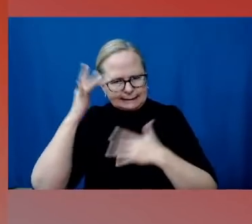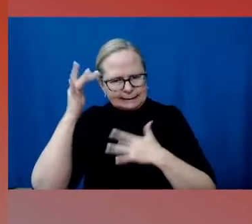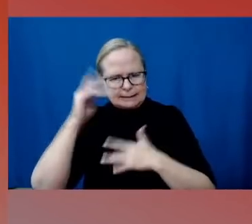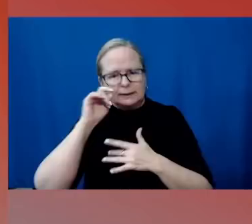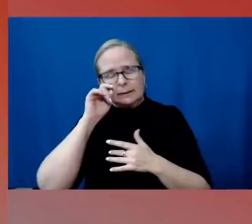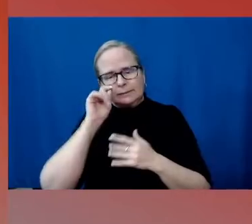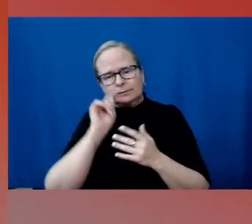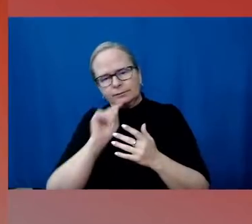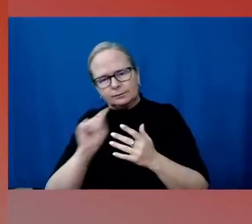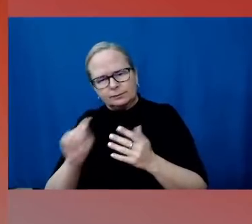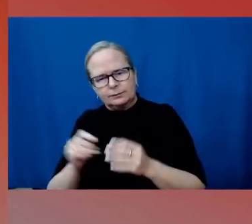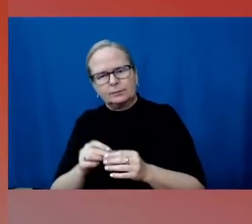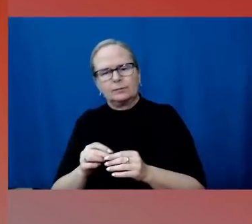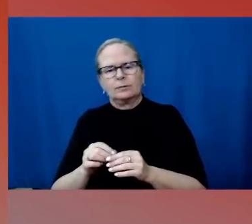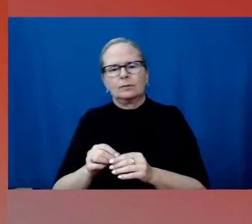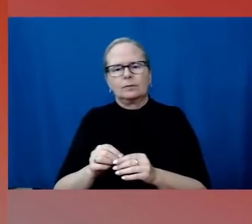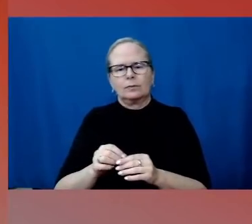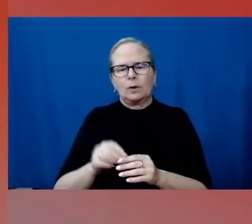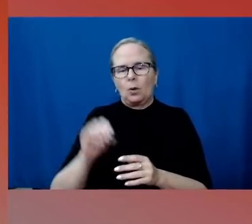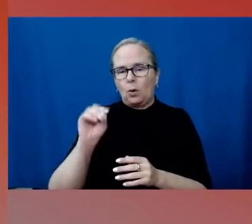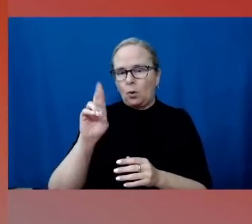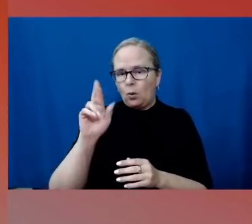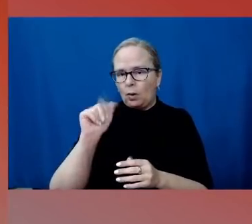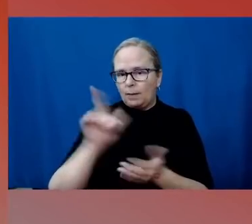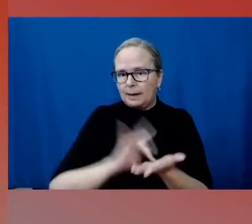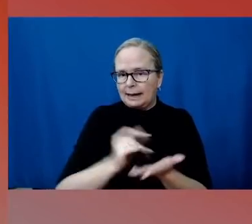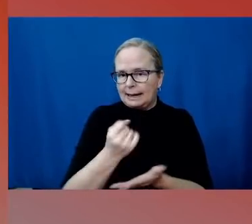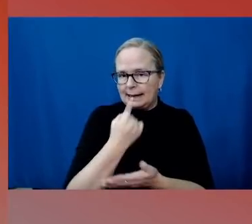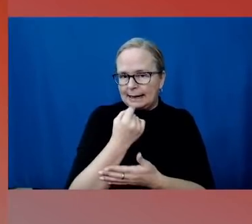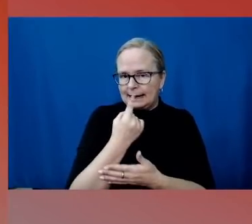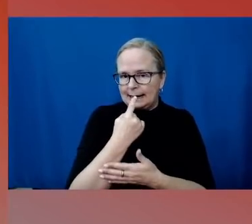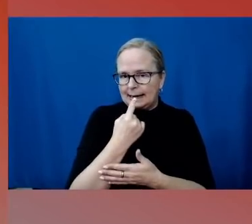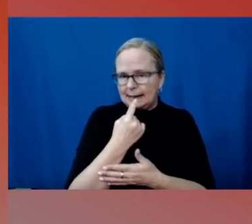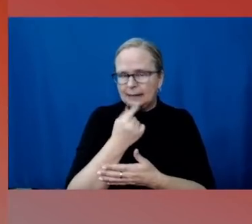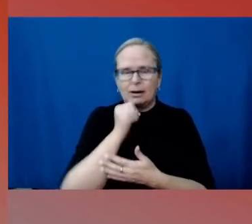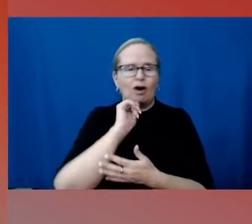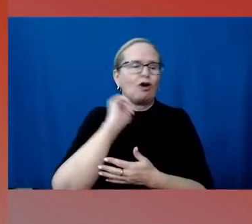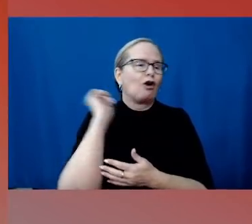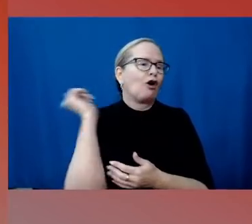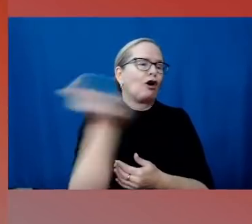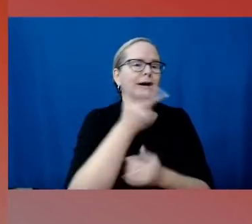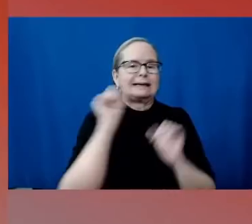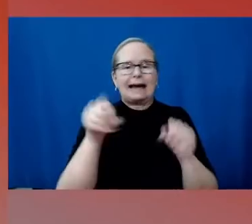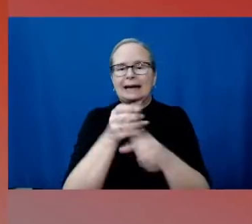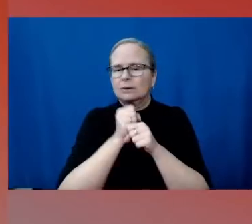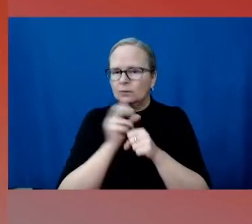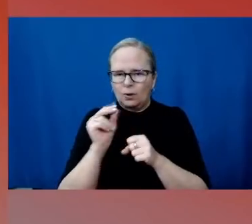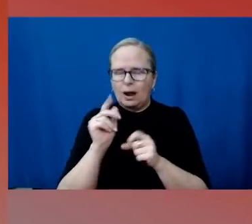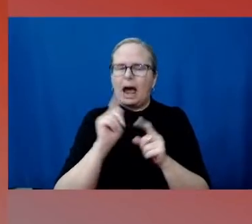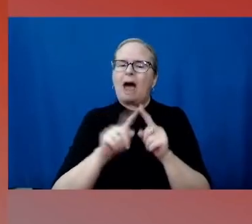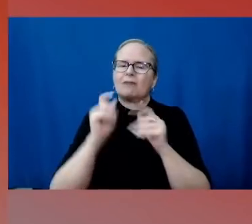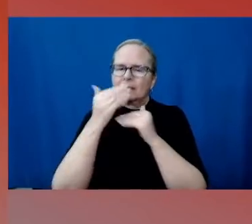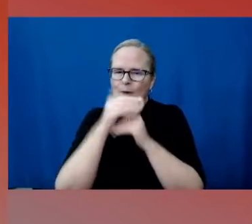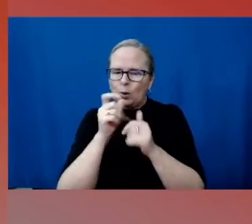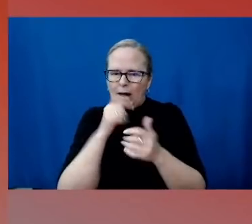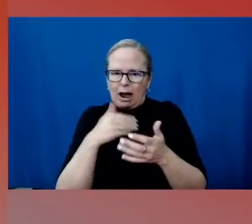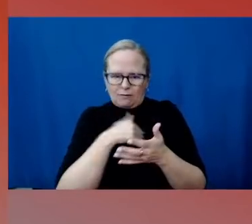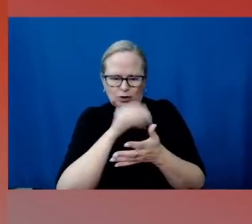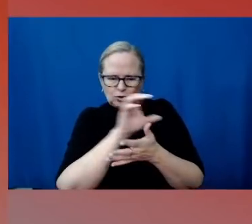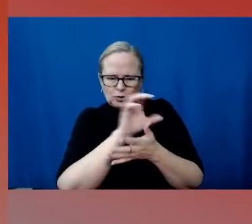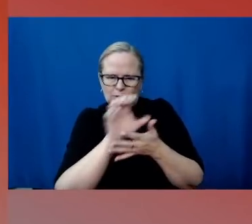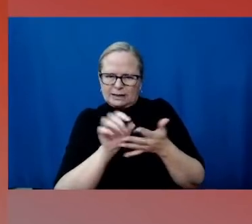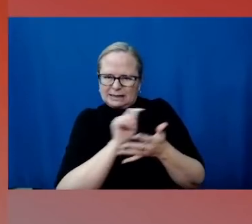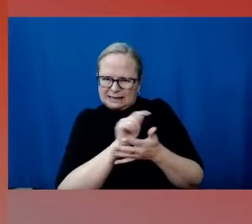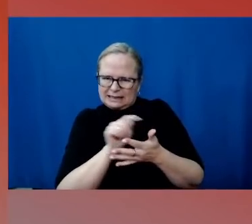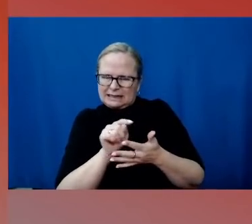comorbidities and lots of illnesses on top of it. The orals are still restricted at this point to those people. So the first thing I would just say